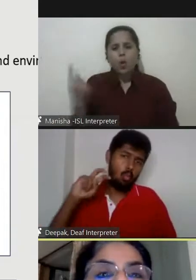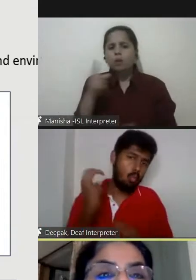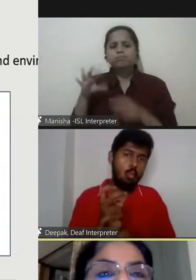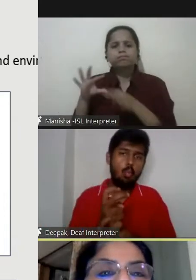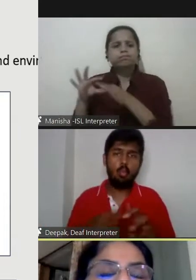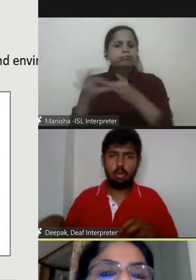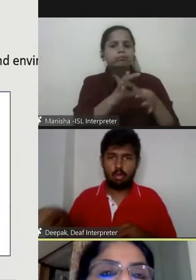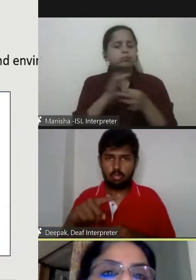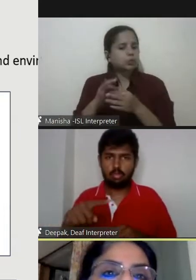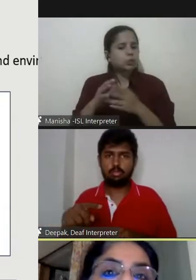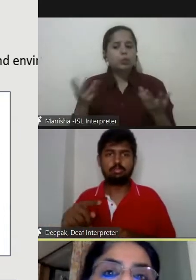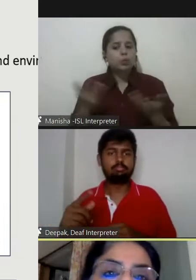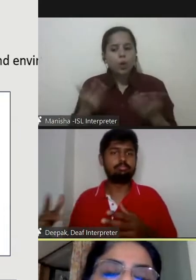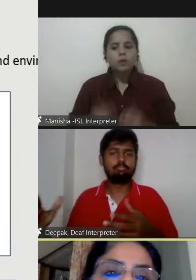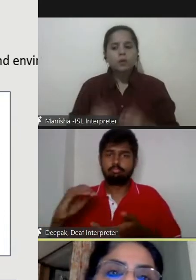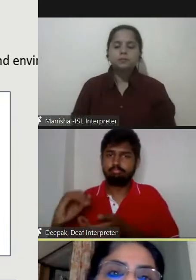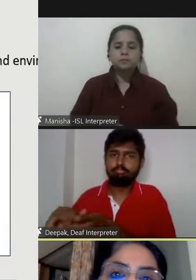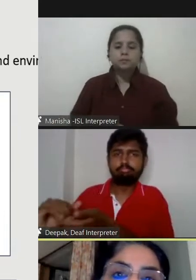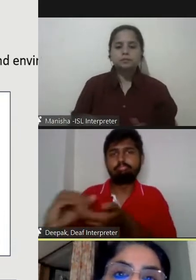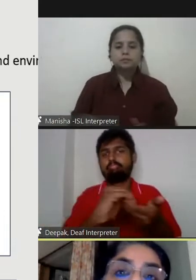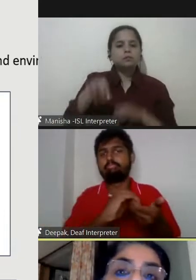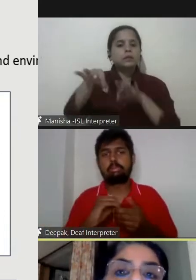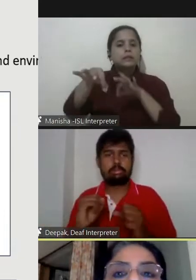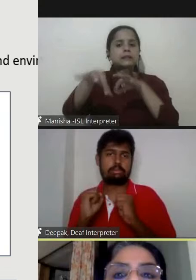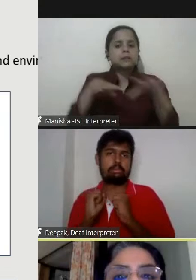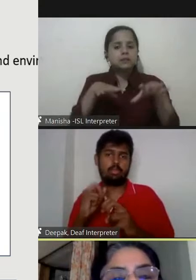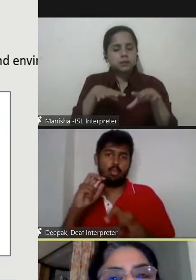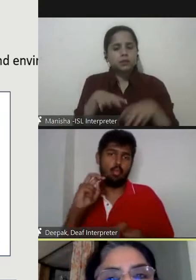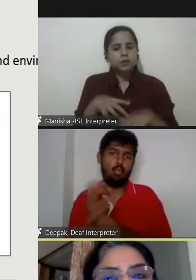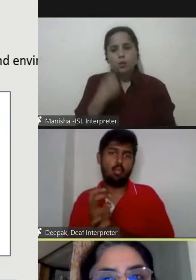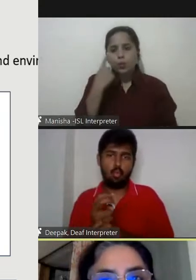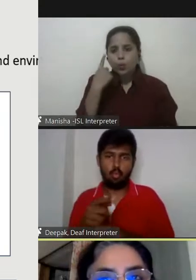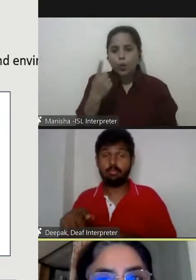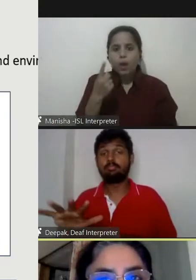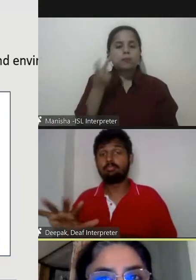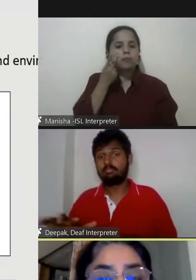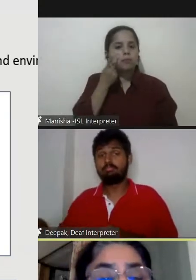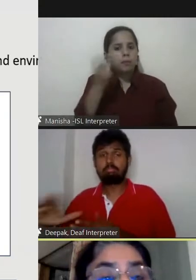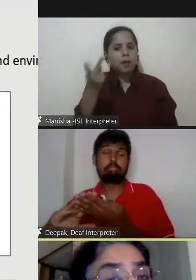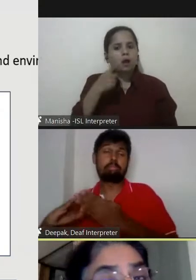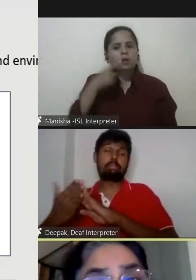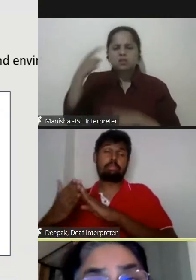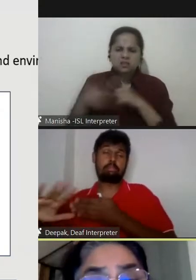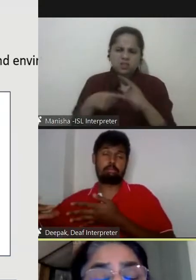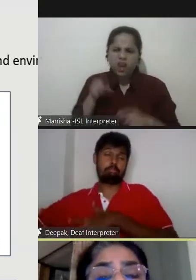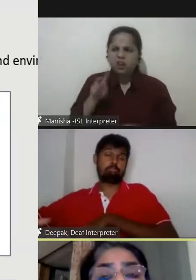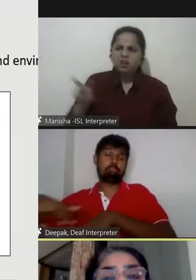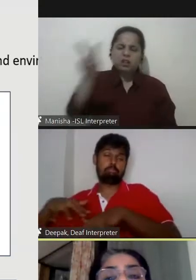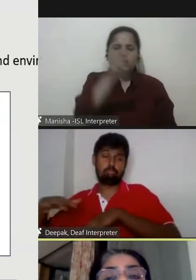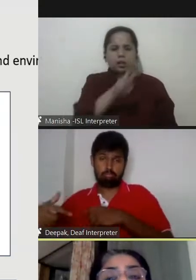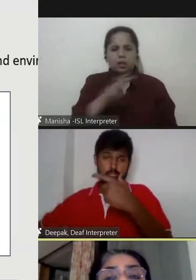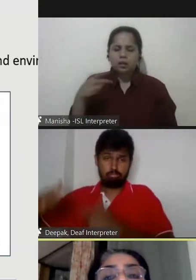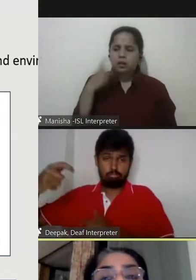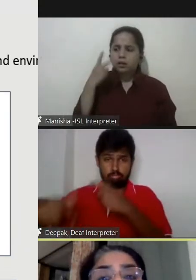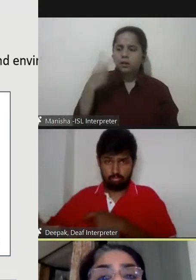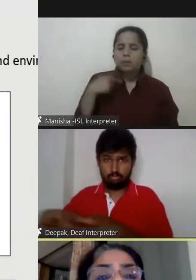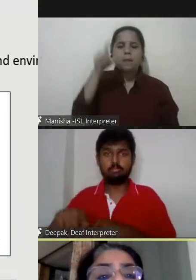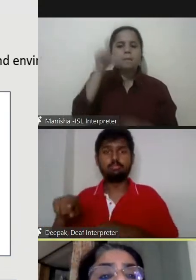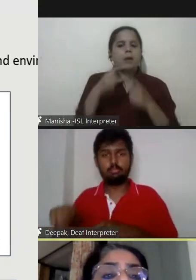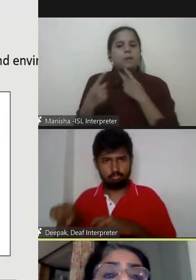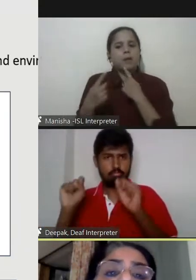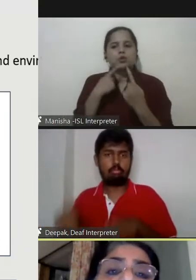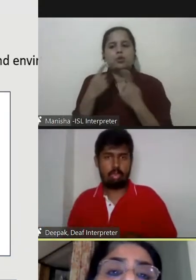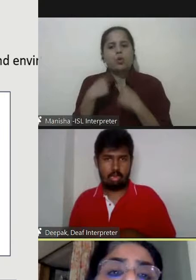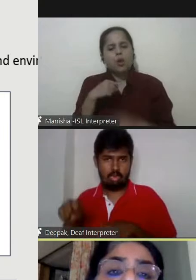connected to the city with one bus that travels daily. As we talked to people and